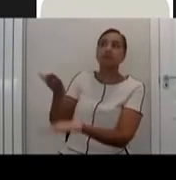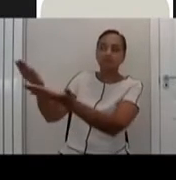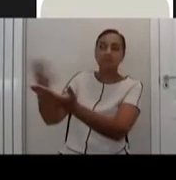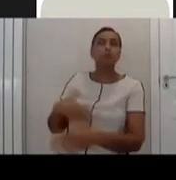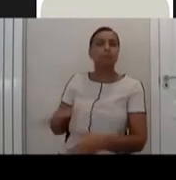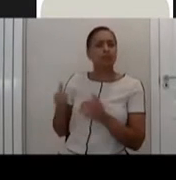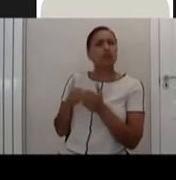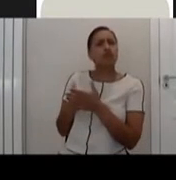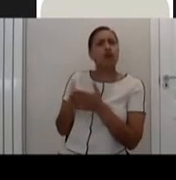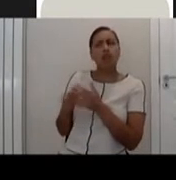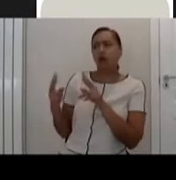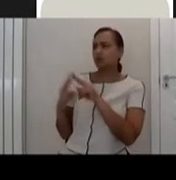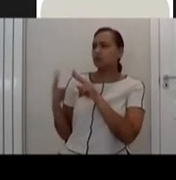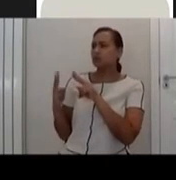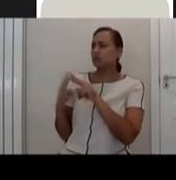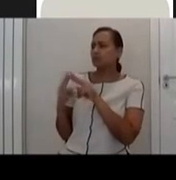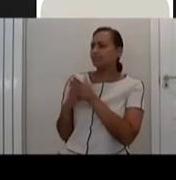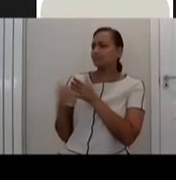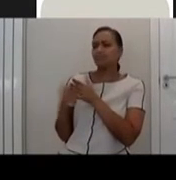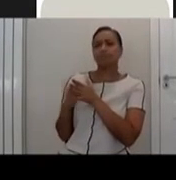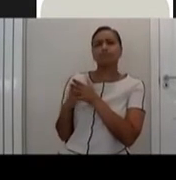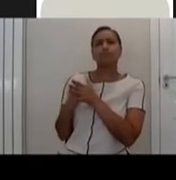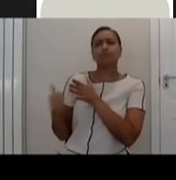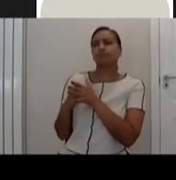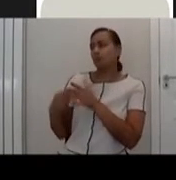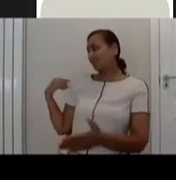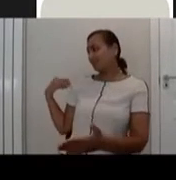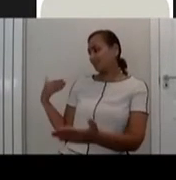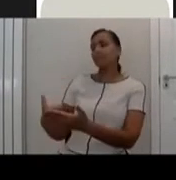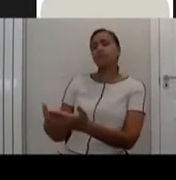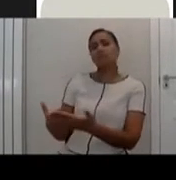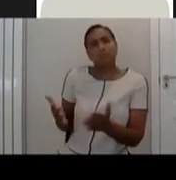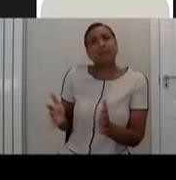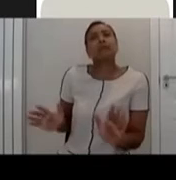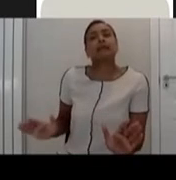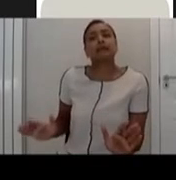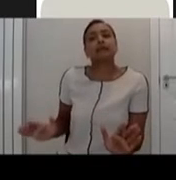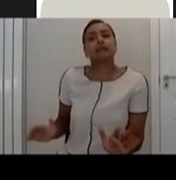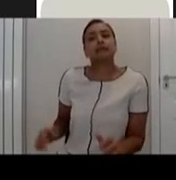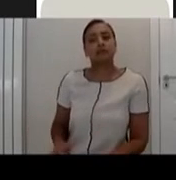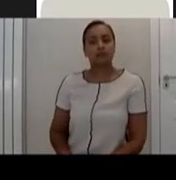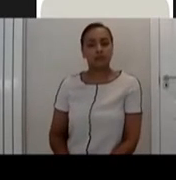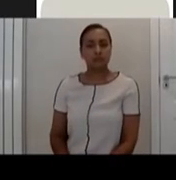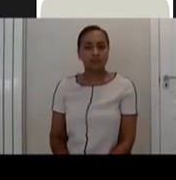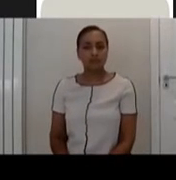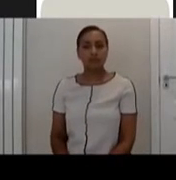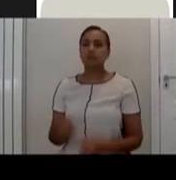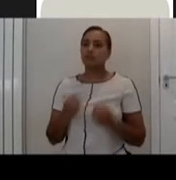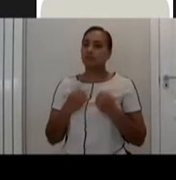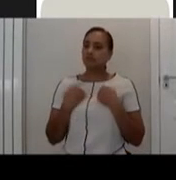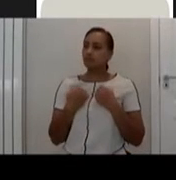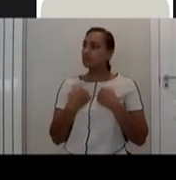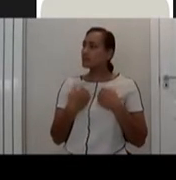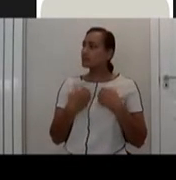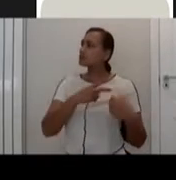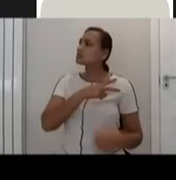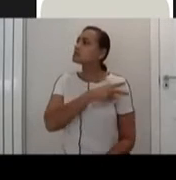with them throughout the pandemic, and so many of our